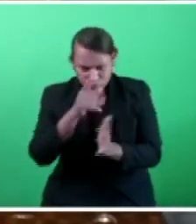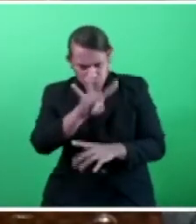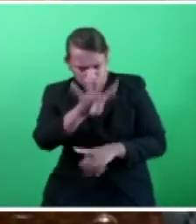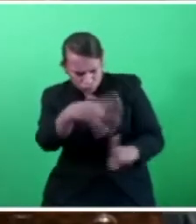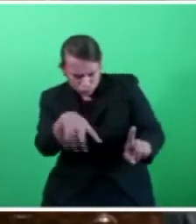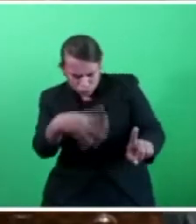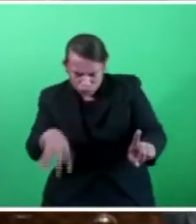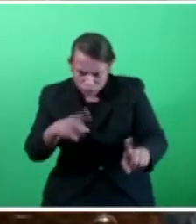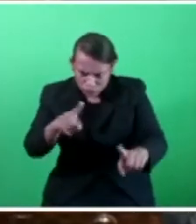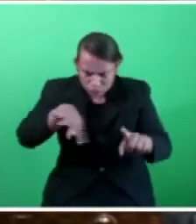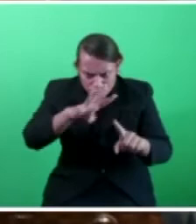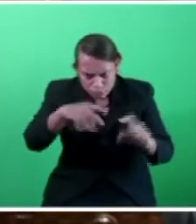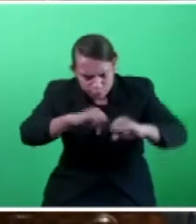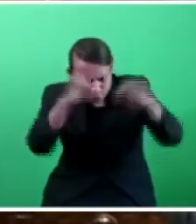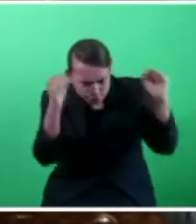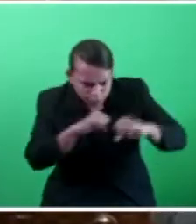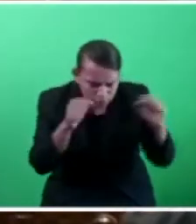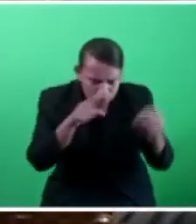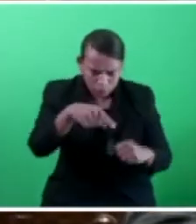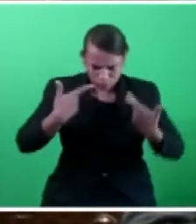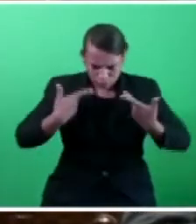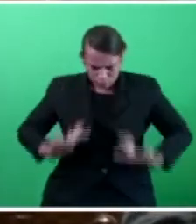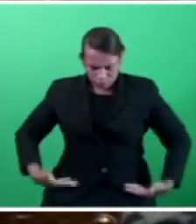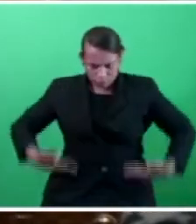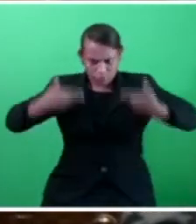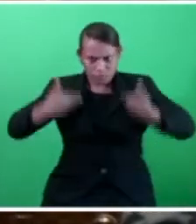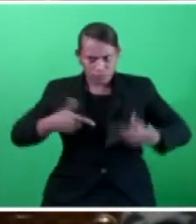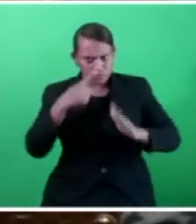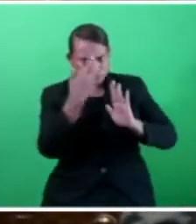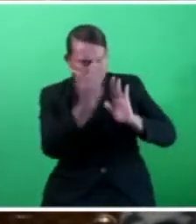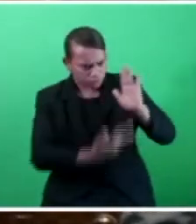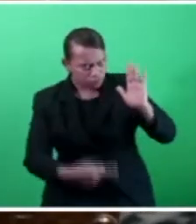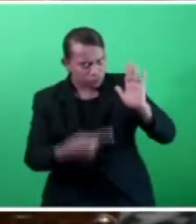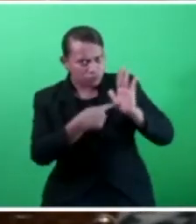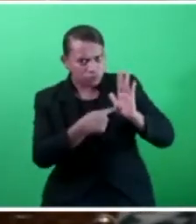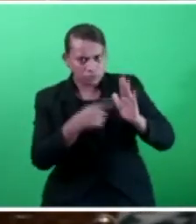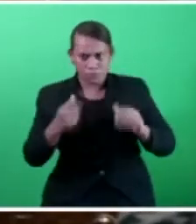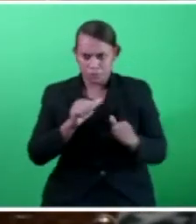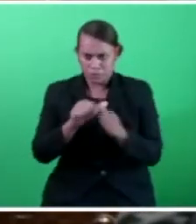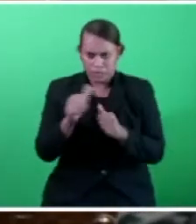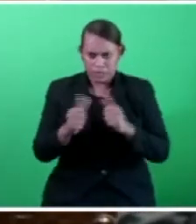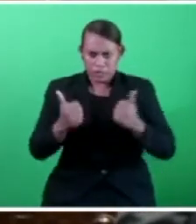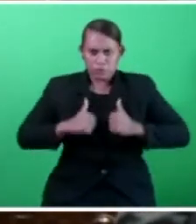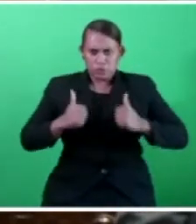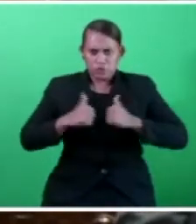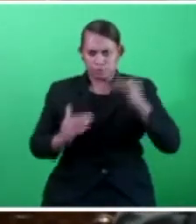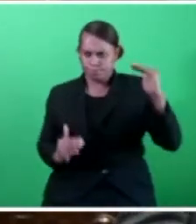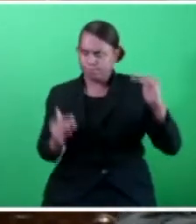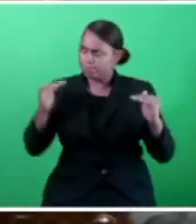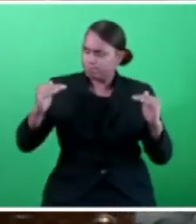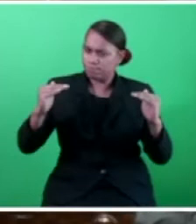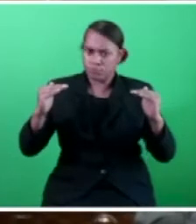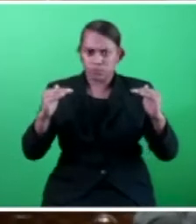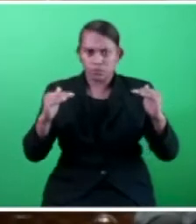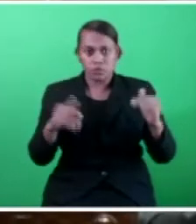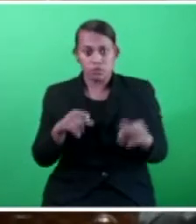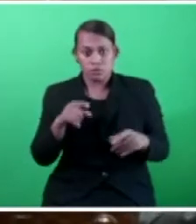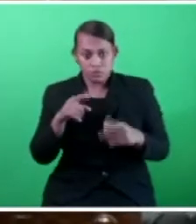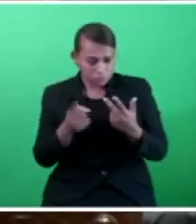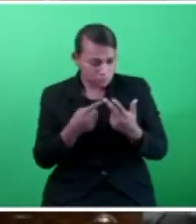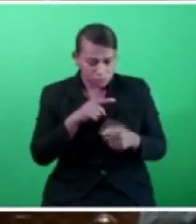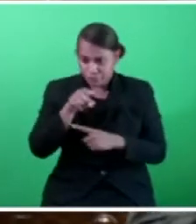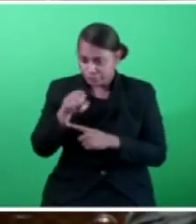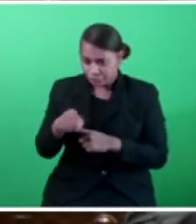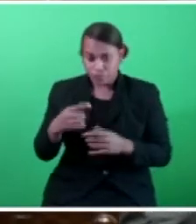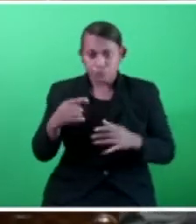maximum effect and adhere to best practice. As a component of the overall preparedness and response plan for